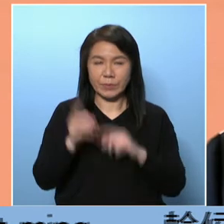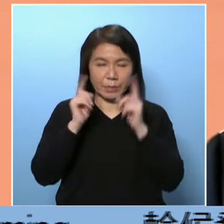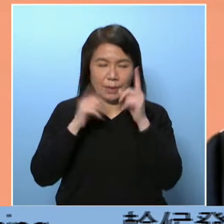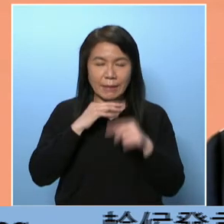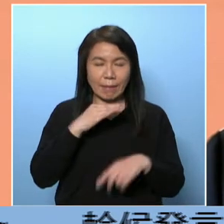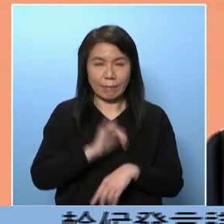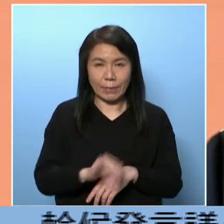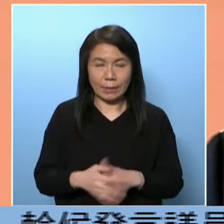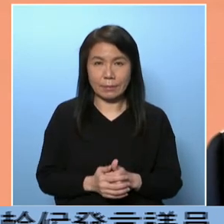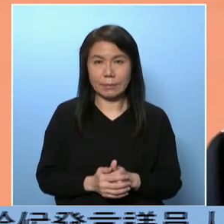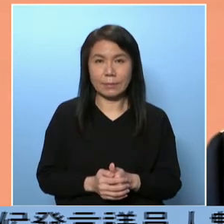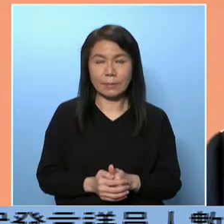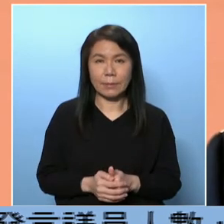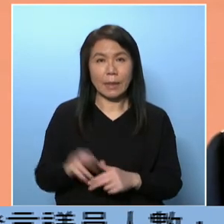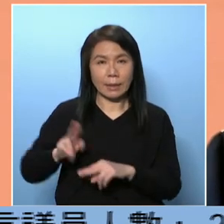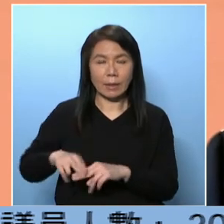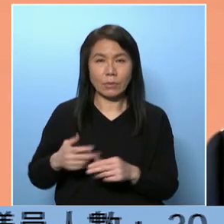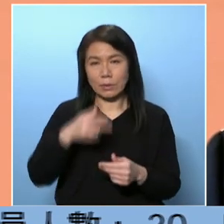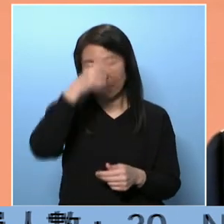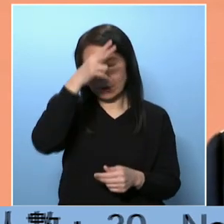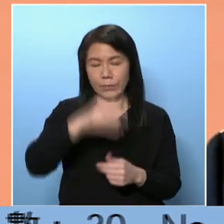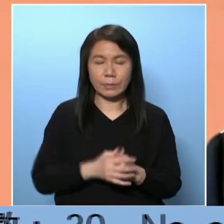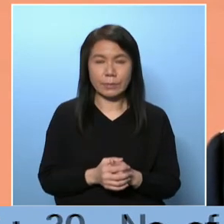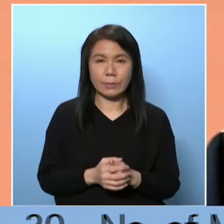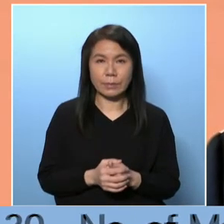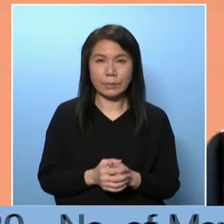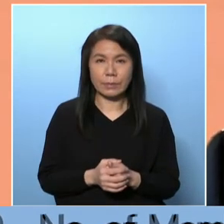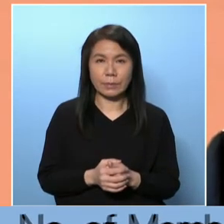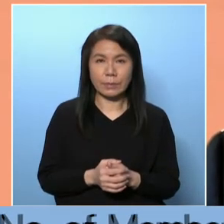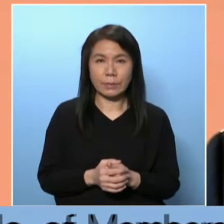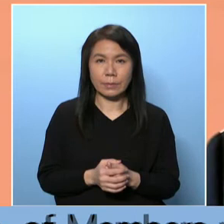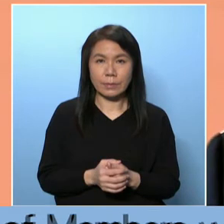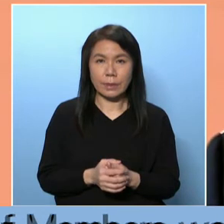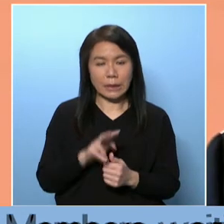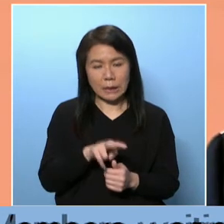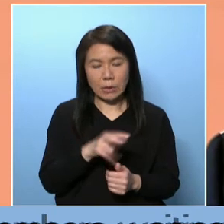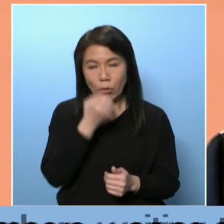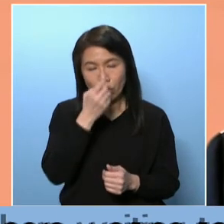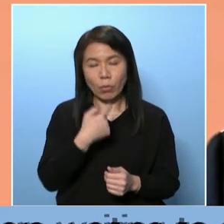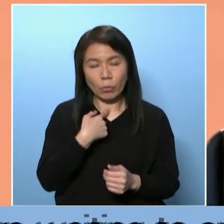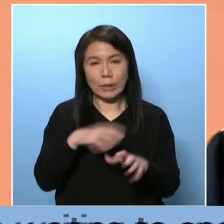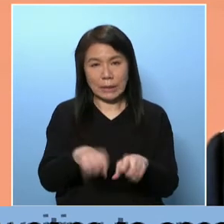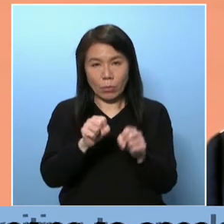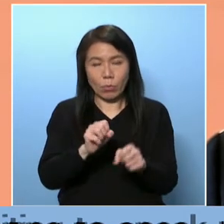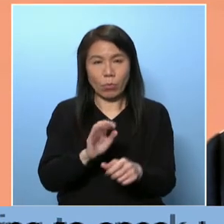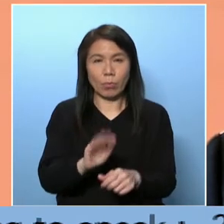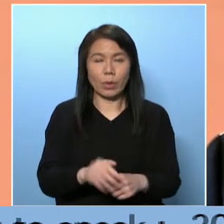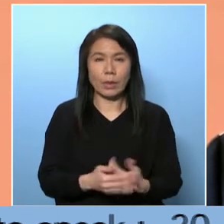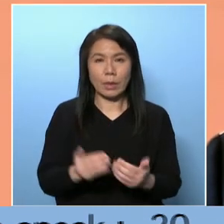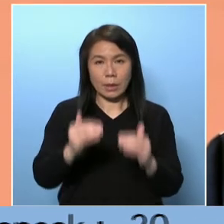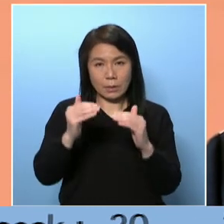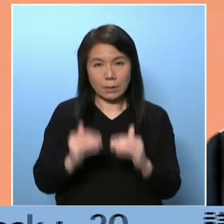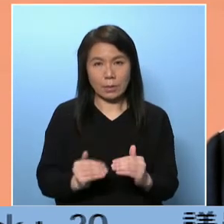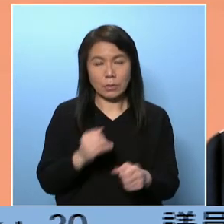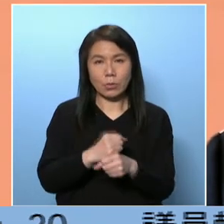seeking the help of the administration. I'd say that this has never been the case. The Central People's Government would also